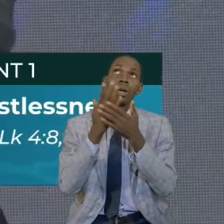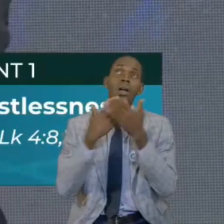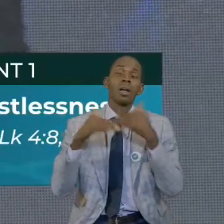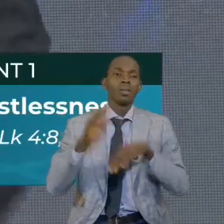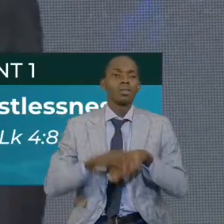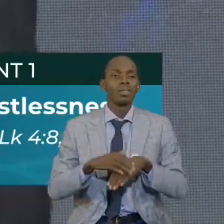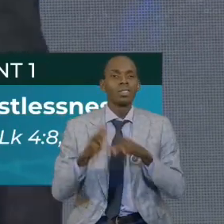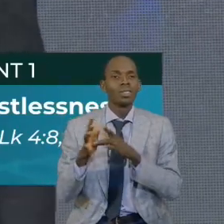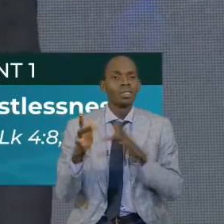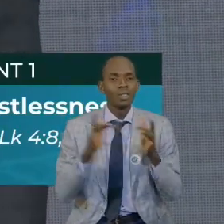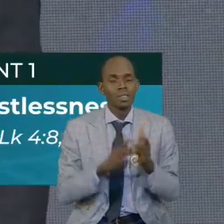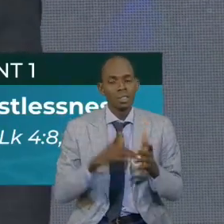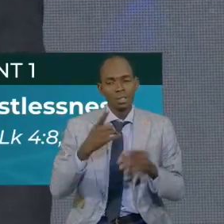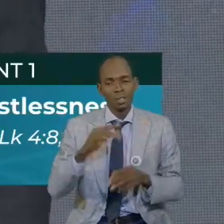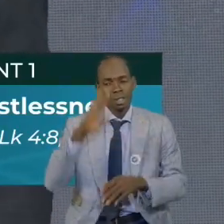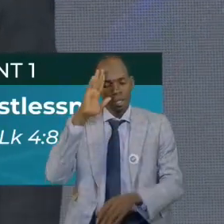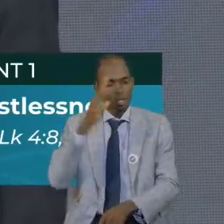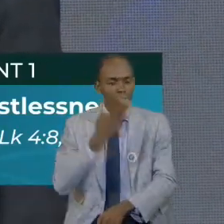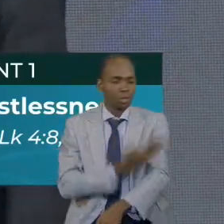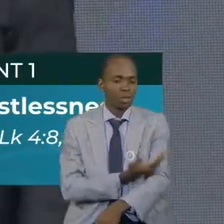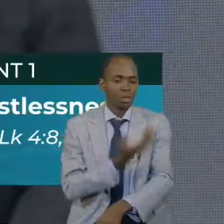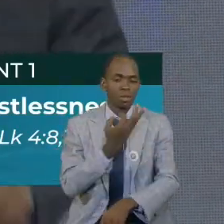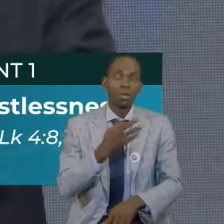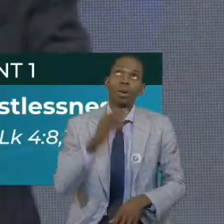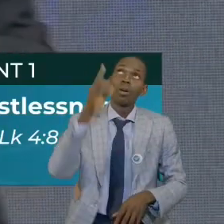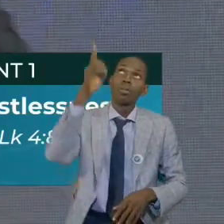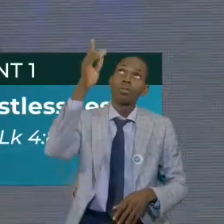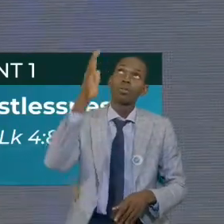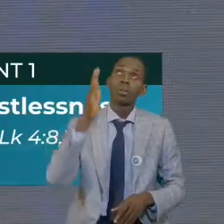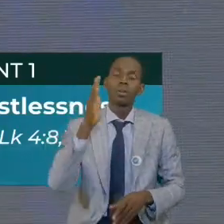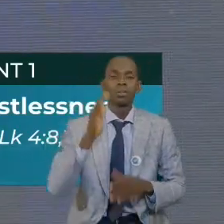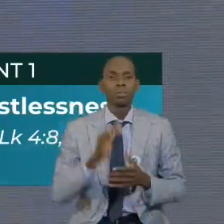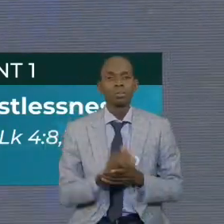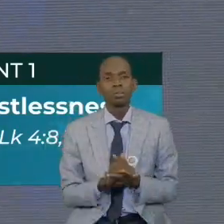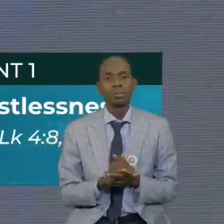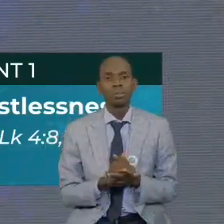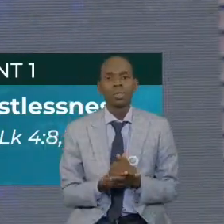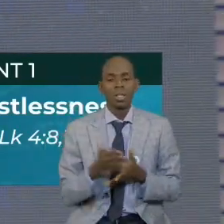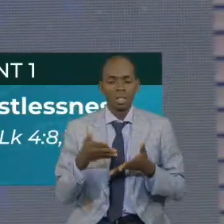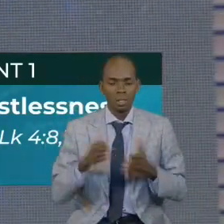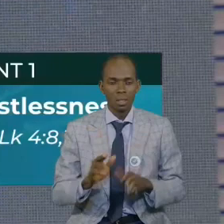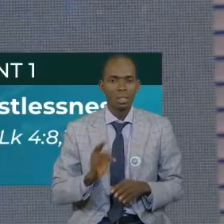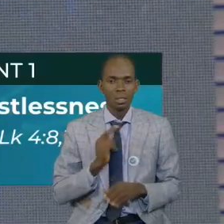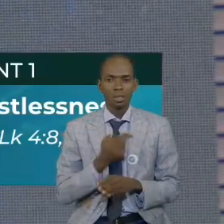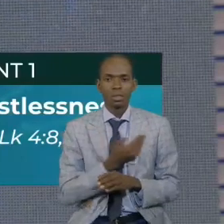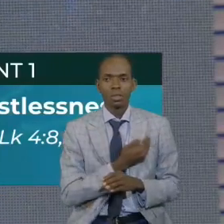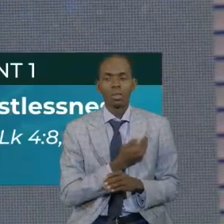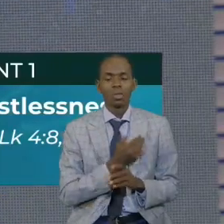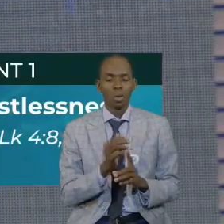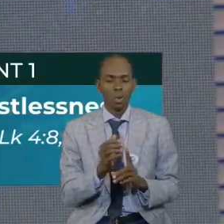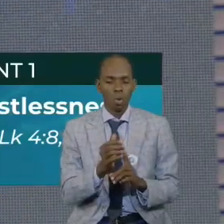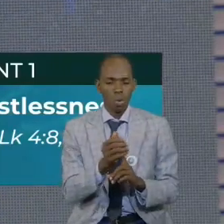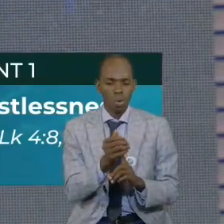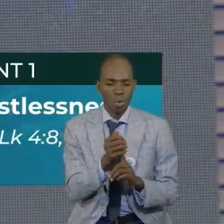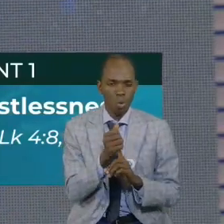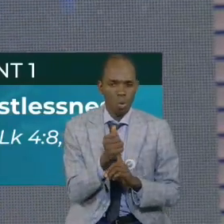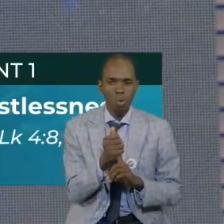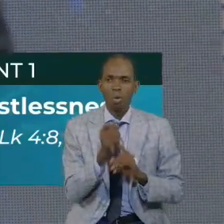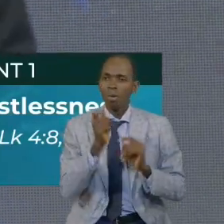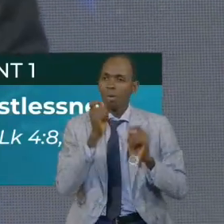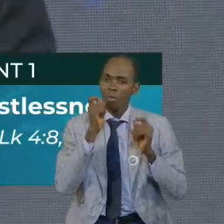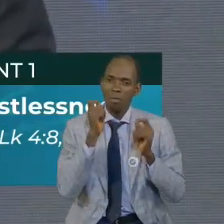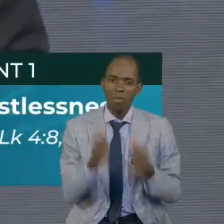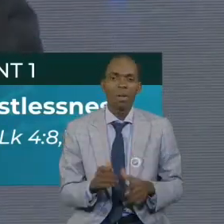Jesus, the Son of God. Let us hold fast our profession.